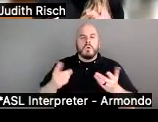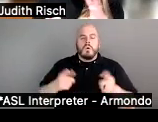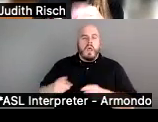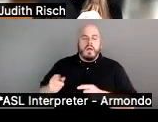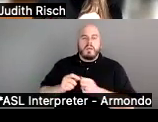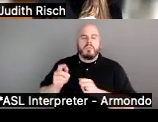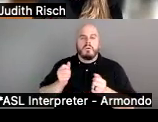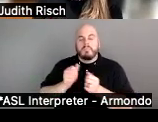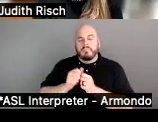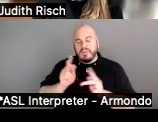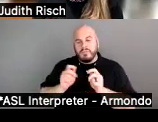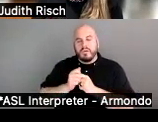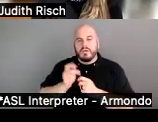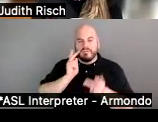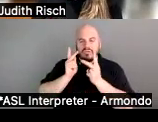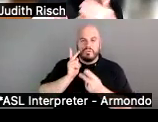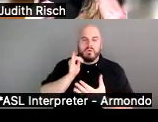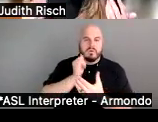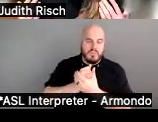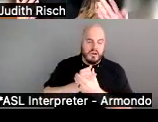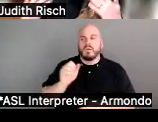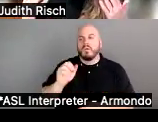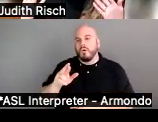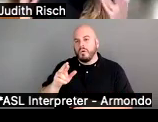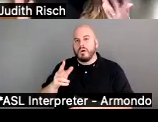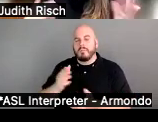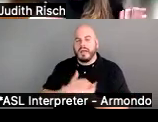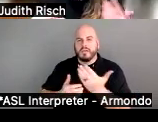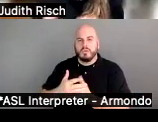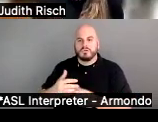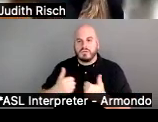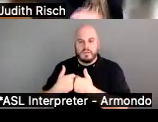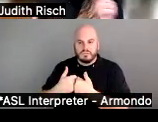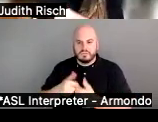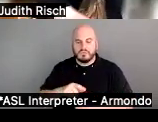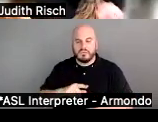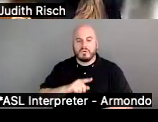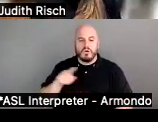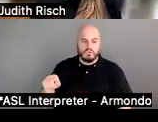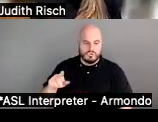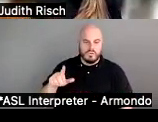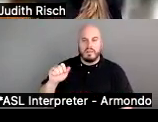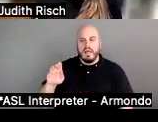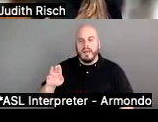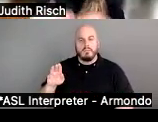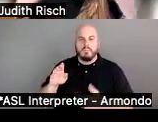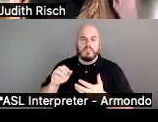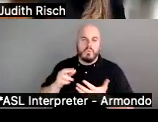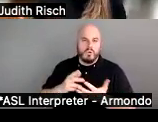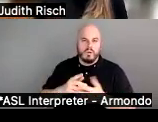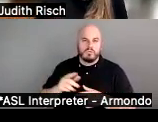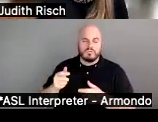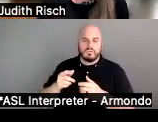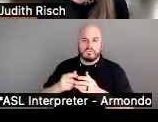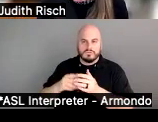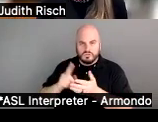and manual dexterity problems would go to a lab, a blood draw lab, which had only an automated kiosk to check in and